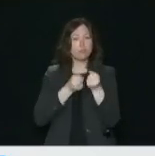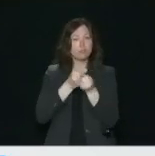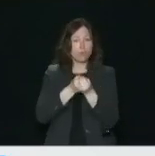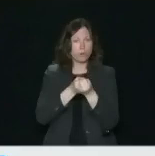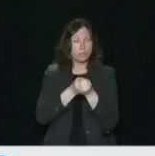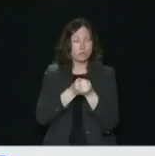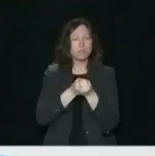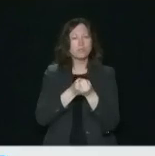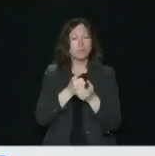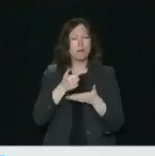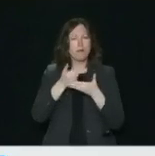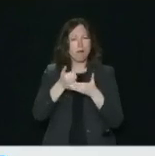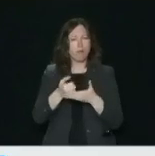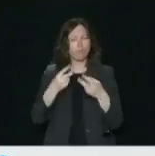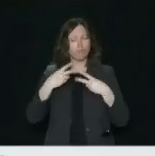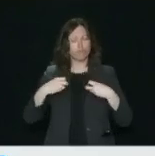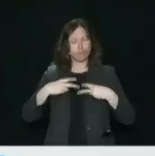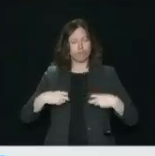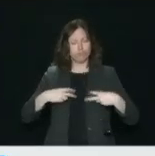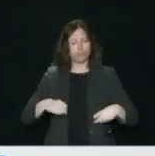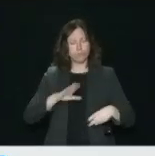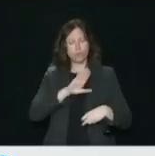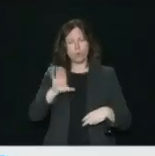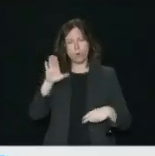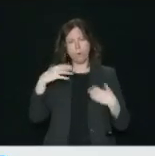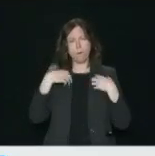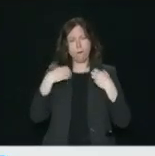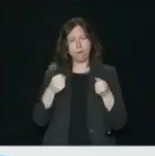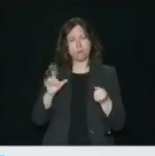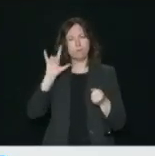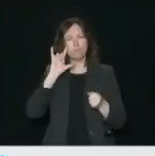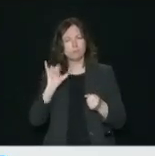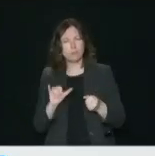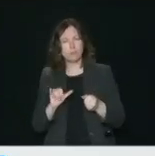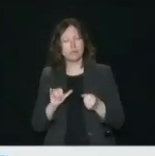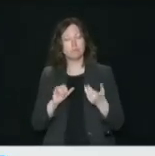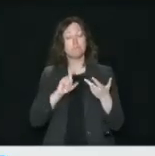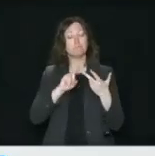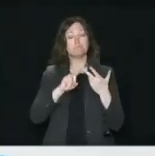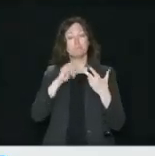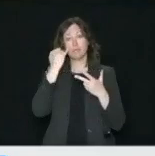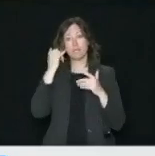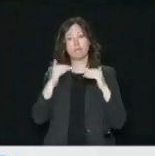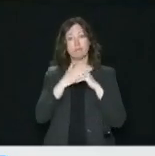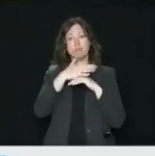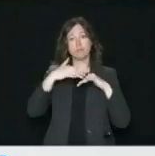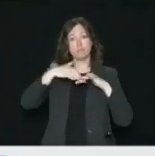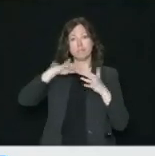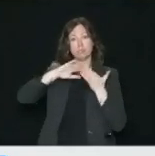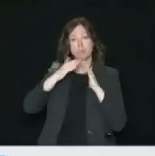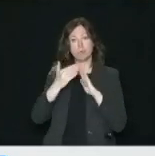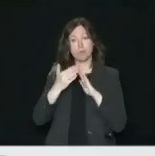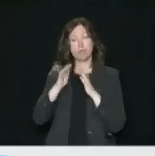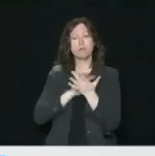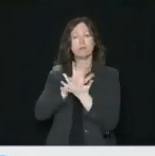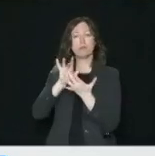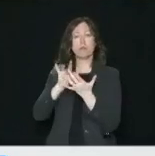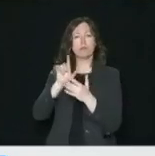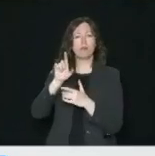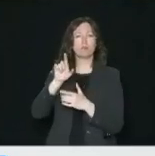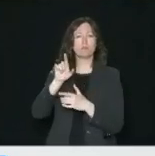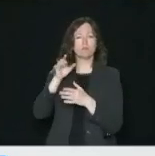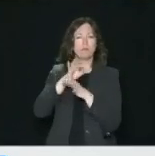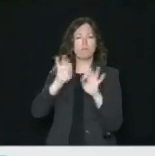many factors, including the level of COVID-19 activity locally, COVID-19